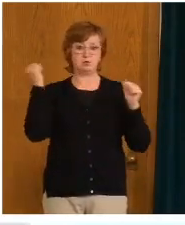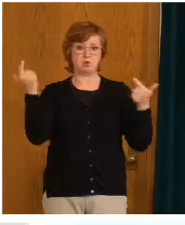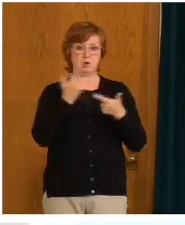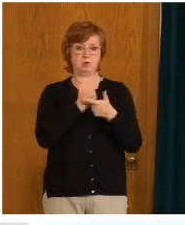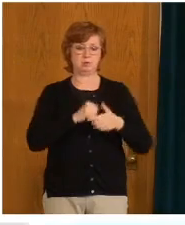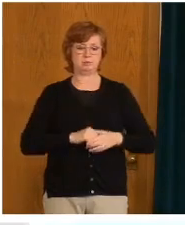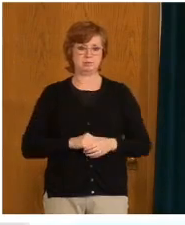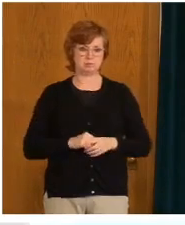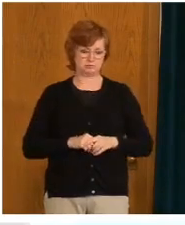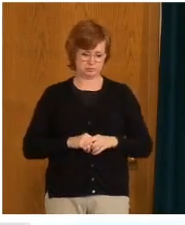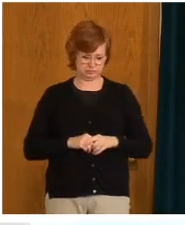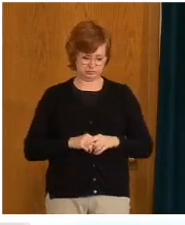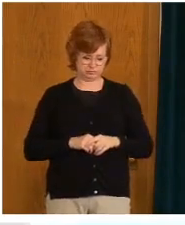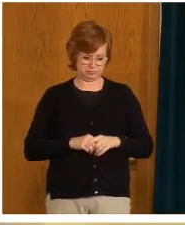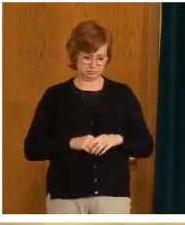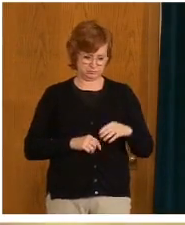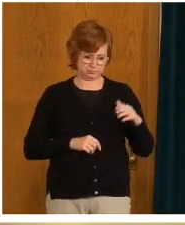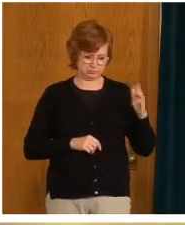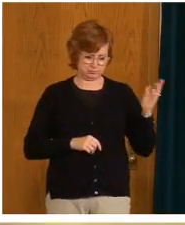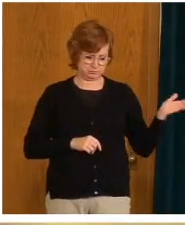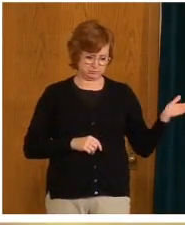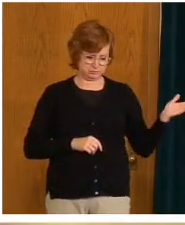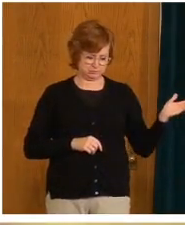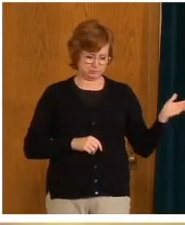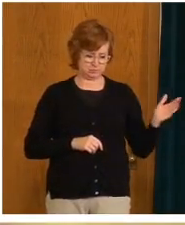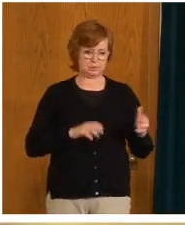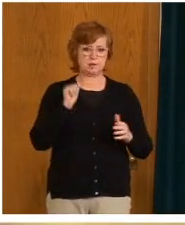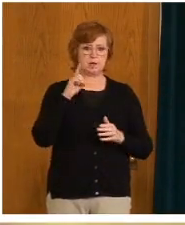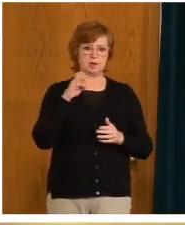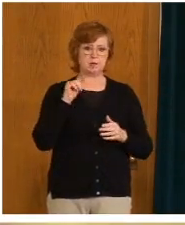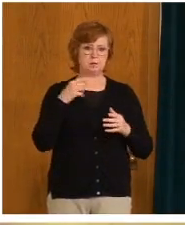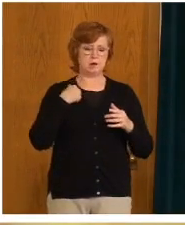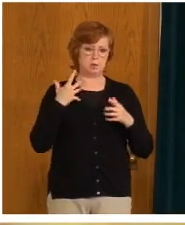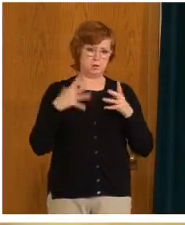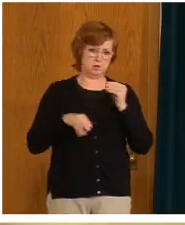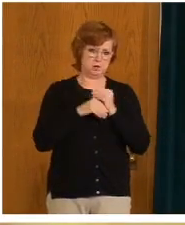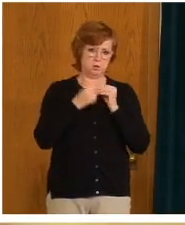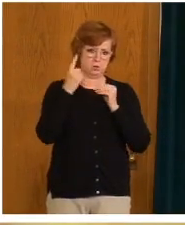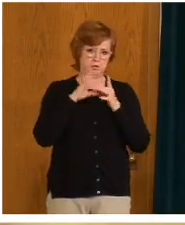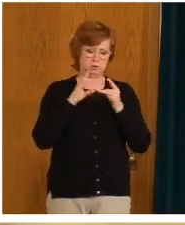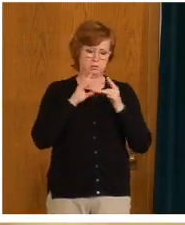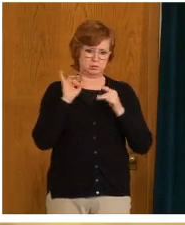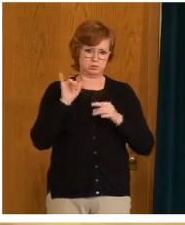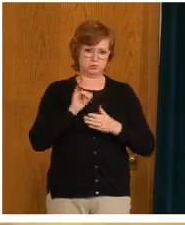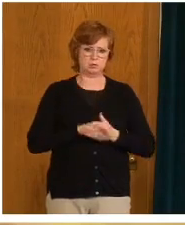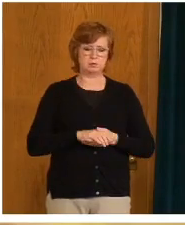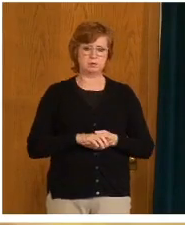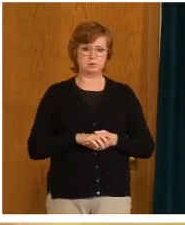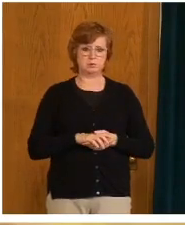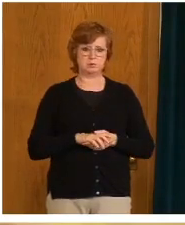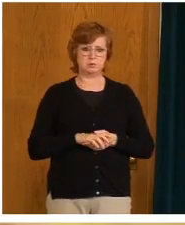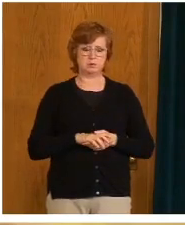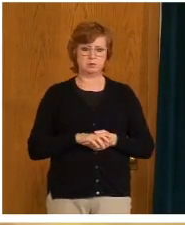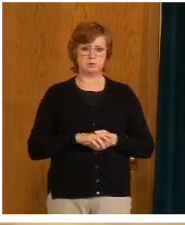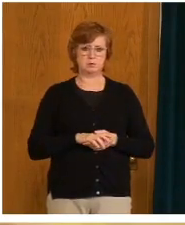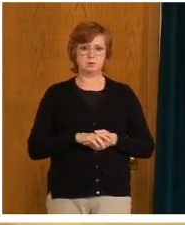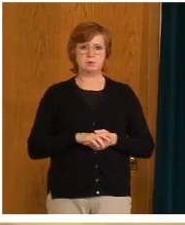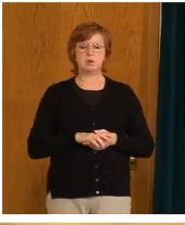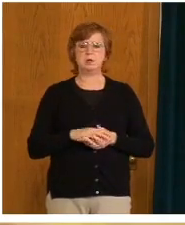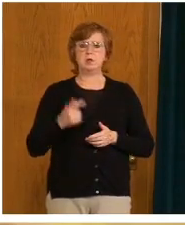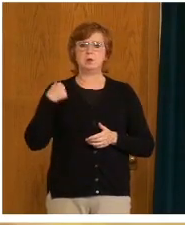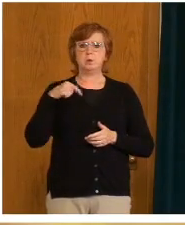time. Thanks. I would just add to that, Adam. We set a number of dates in the reopening plan and